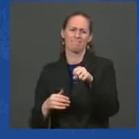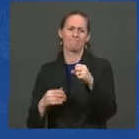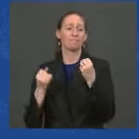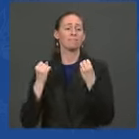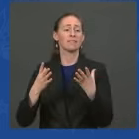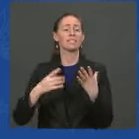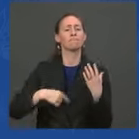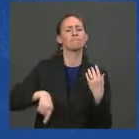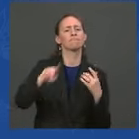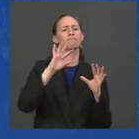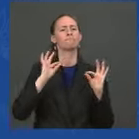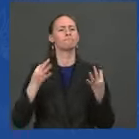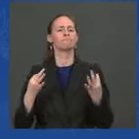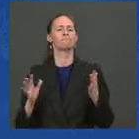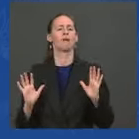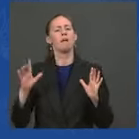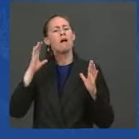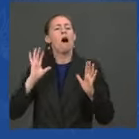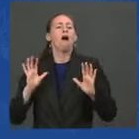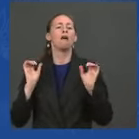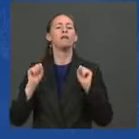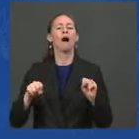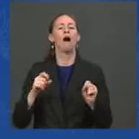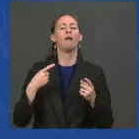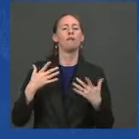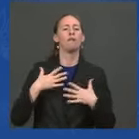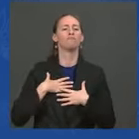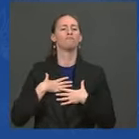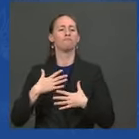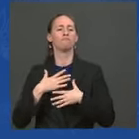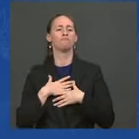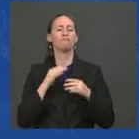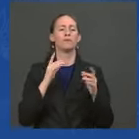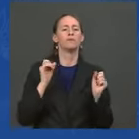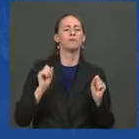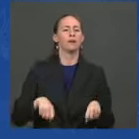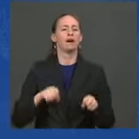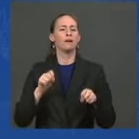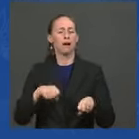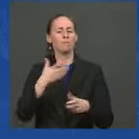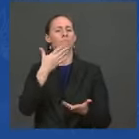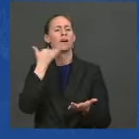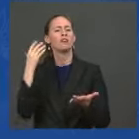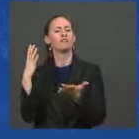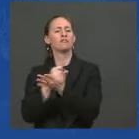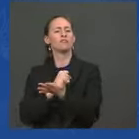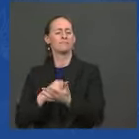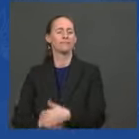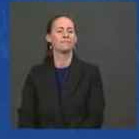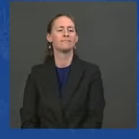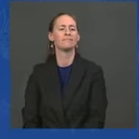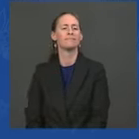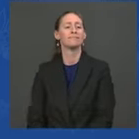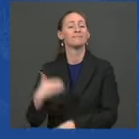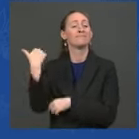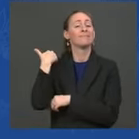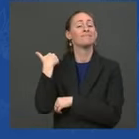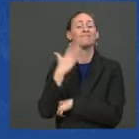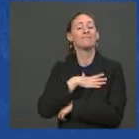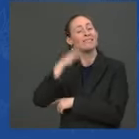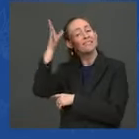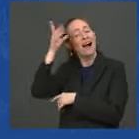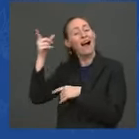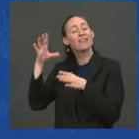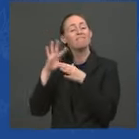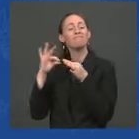room, America has a lot better shot. My dad used to say, for real, my dad was a